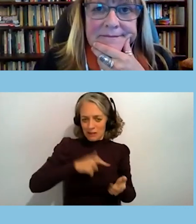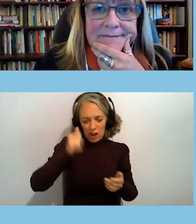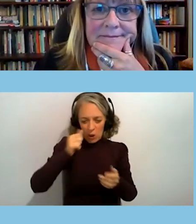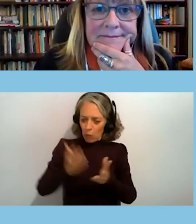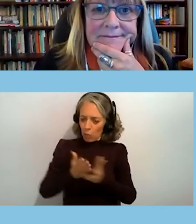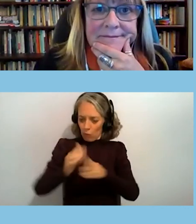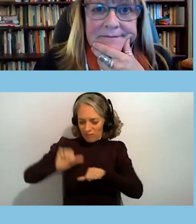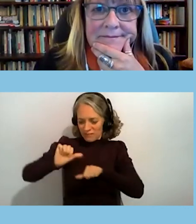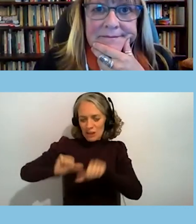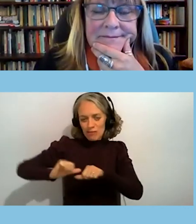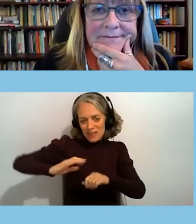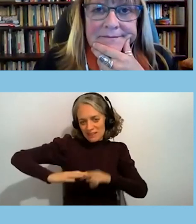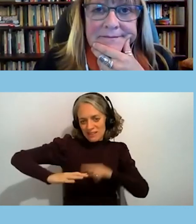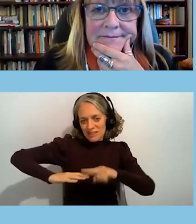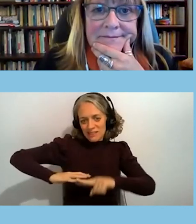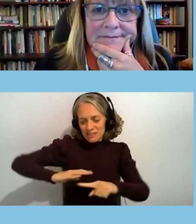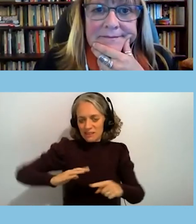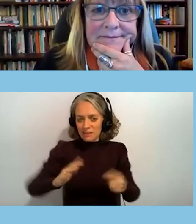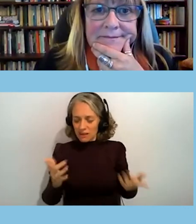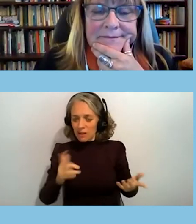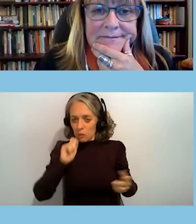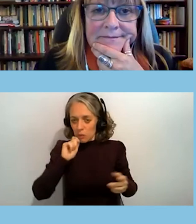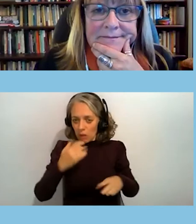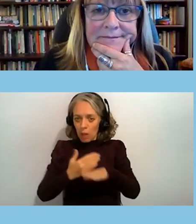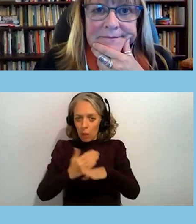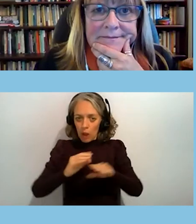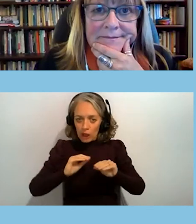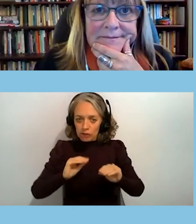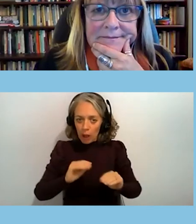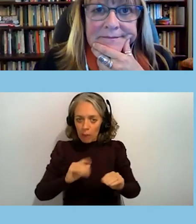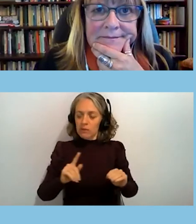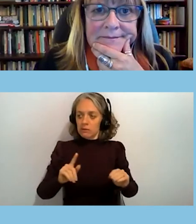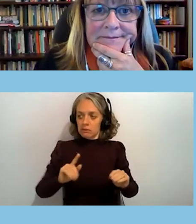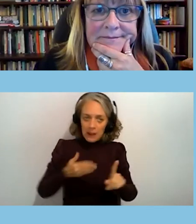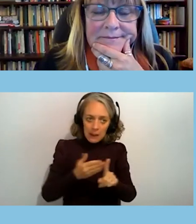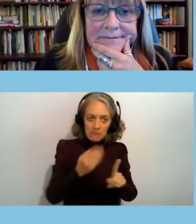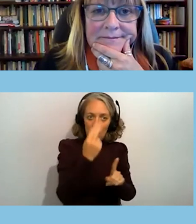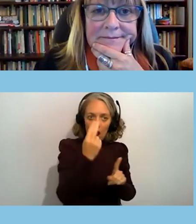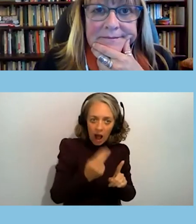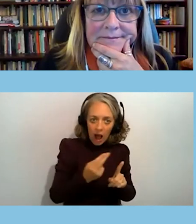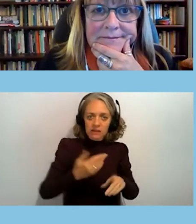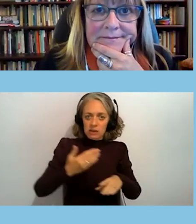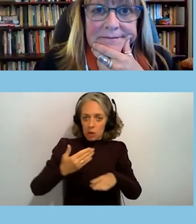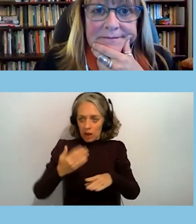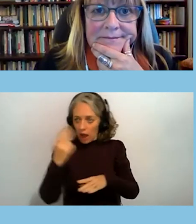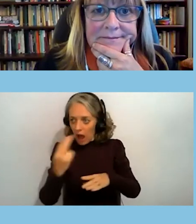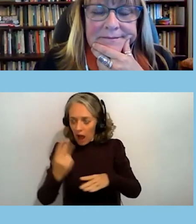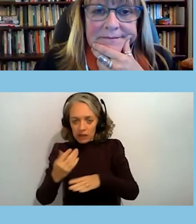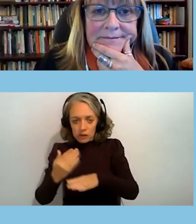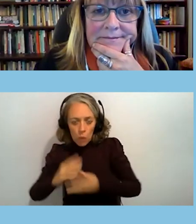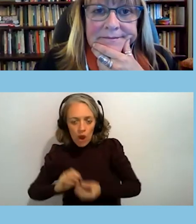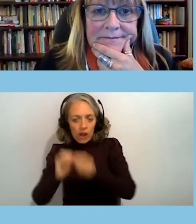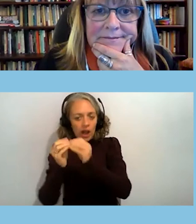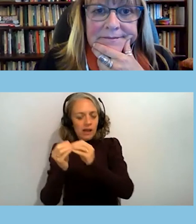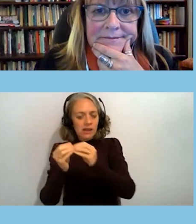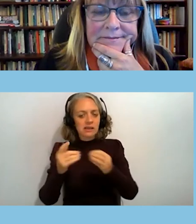series is having these workshops that are for artists and for arts workers. And when we propose this idea and when we